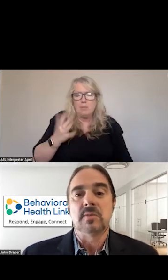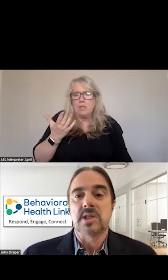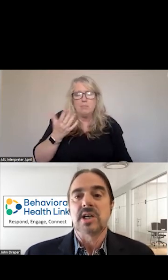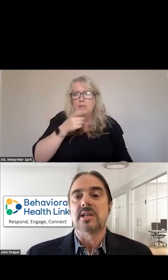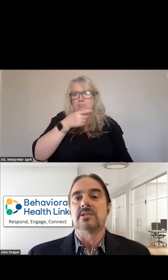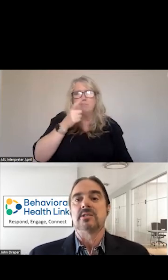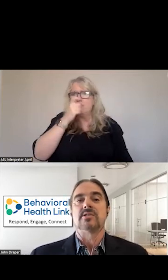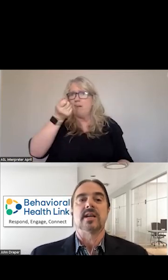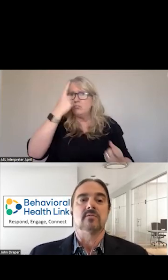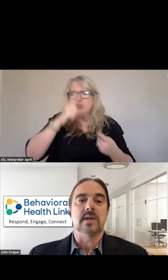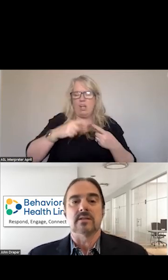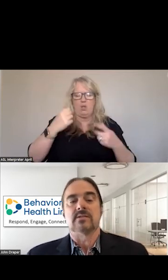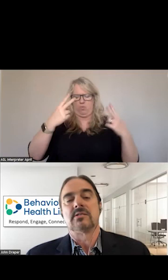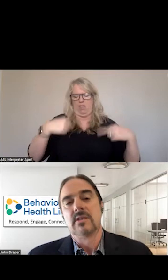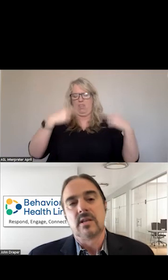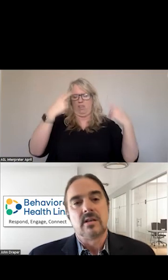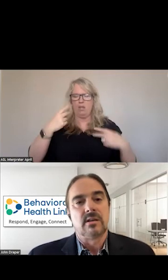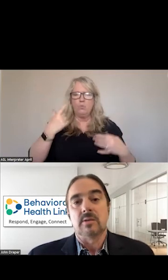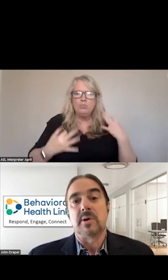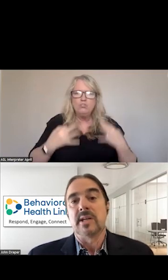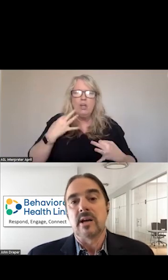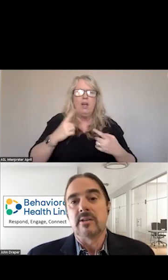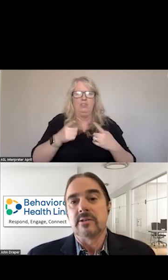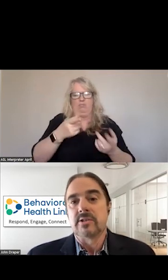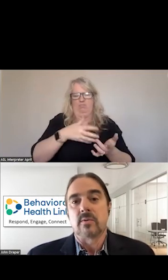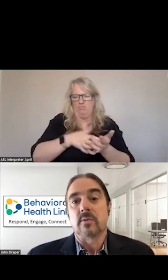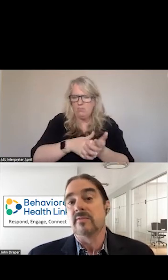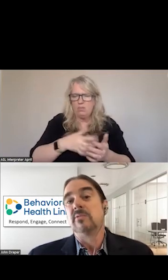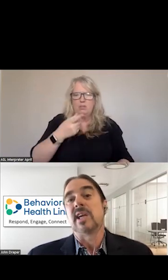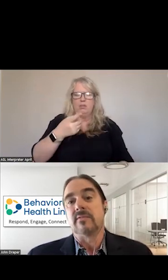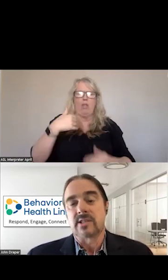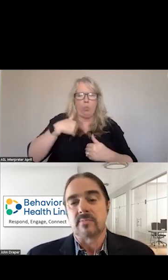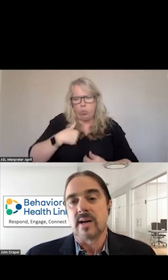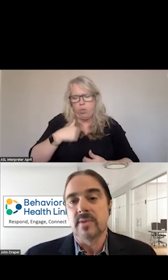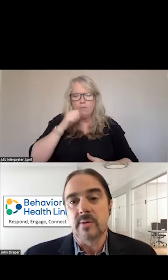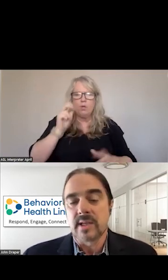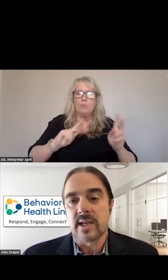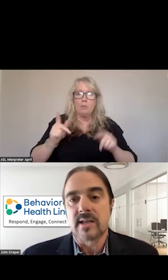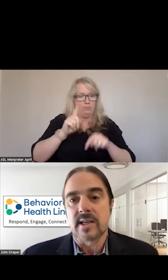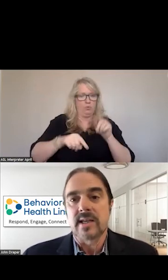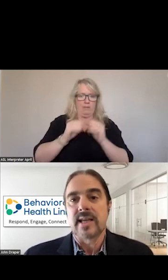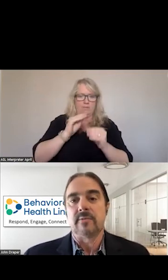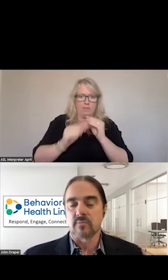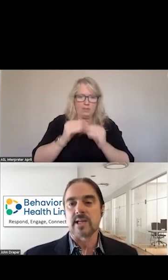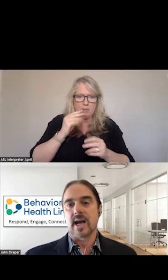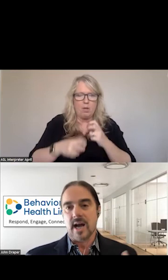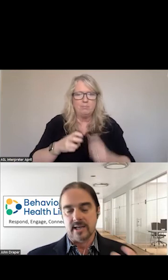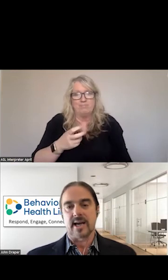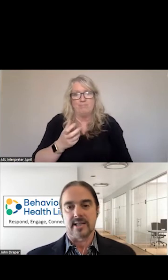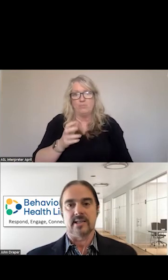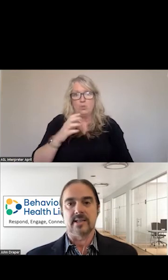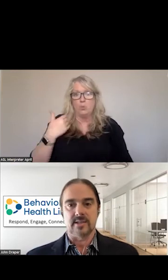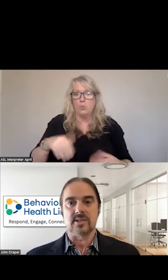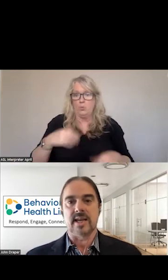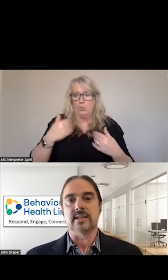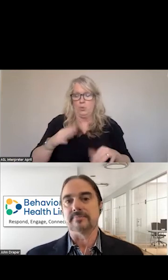understood, you'll be judged, it's a sign of weakness, you're burdening others, or if you can't fix the problem, no one can. And that was really